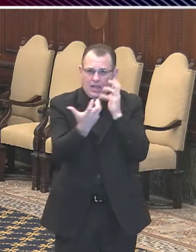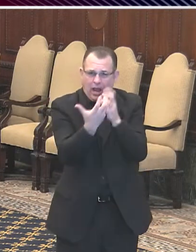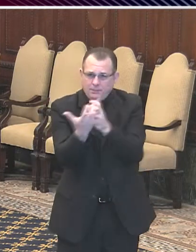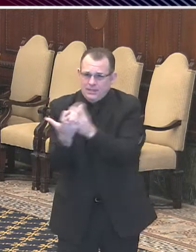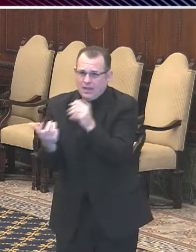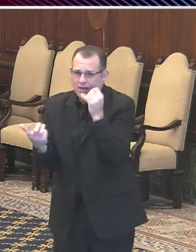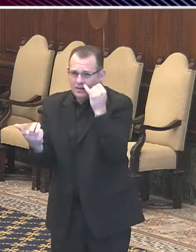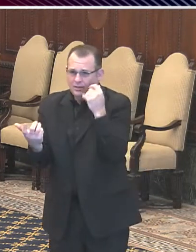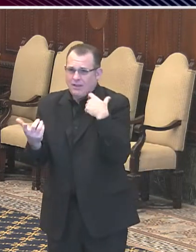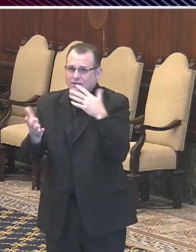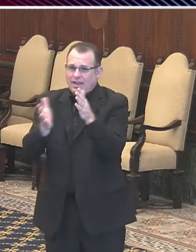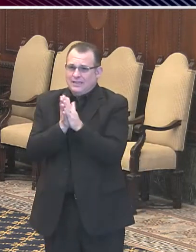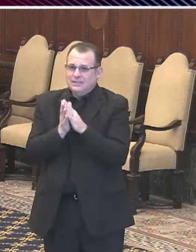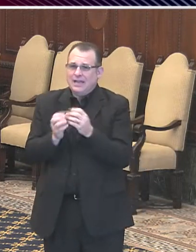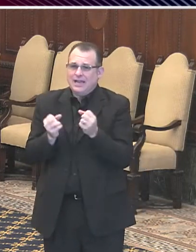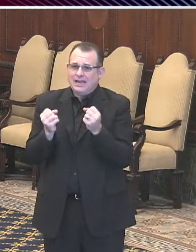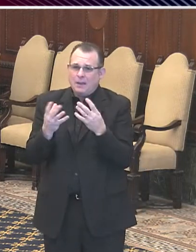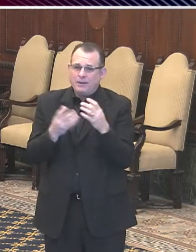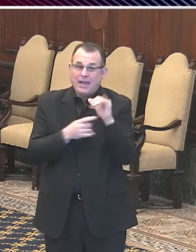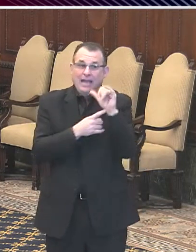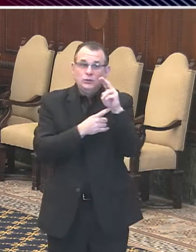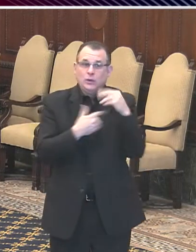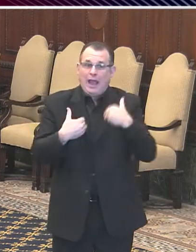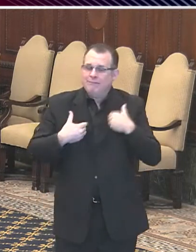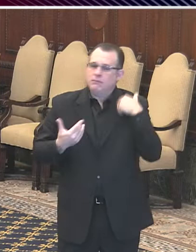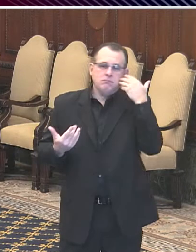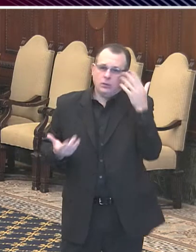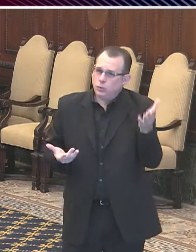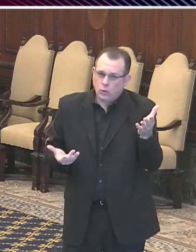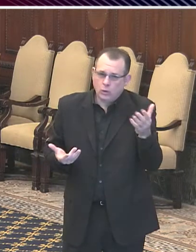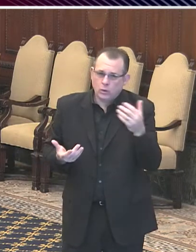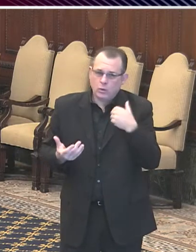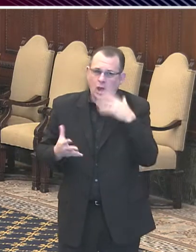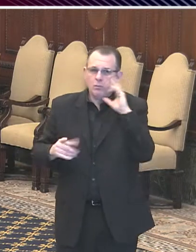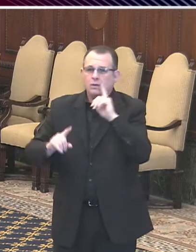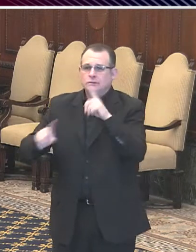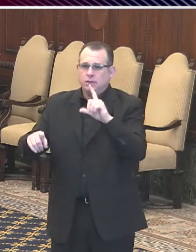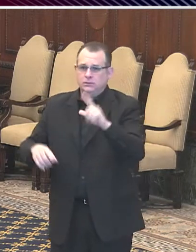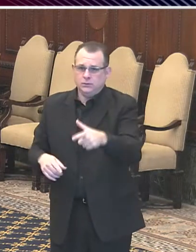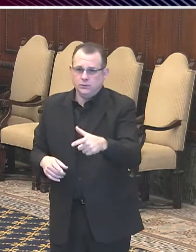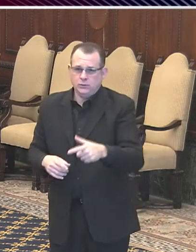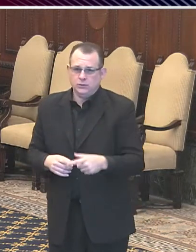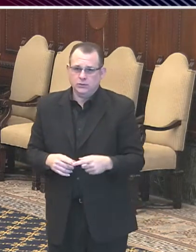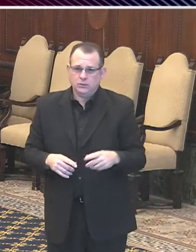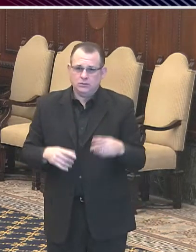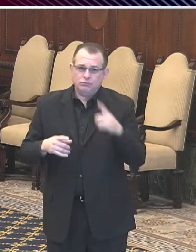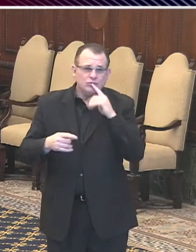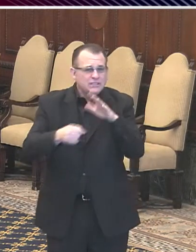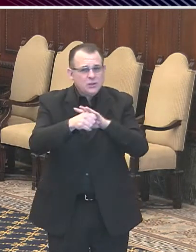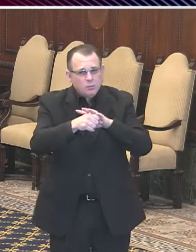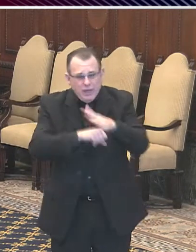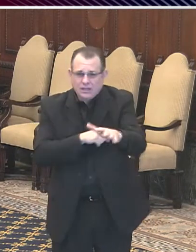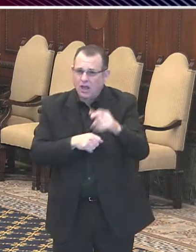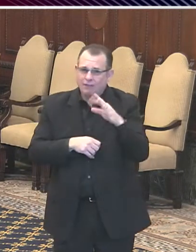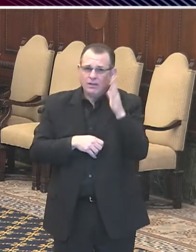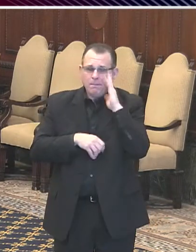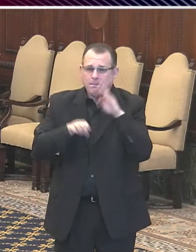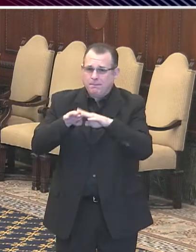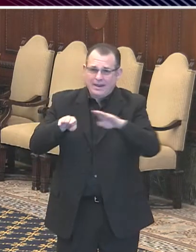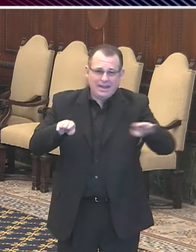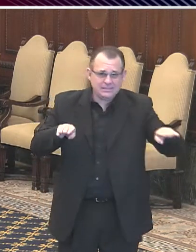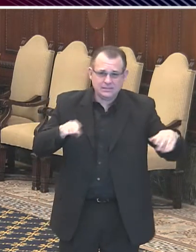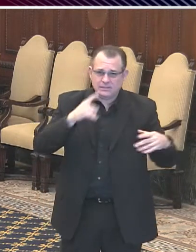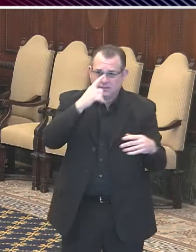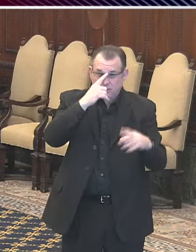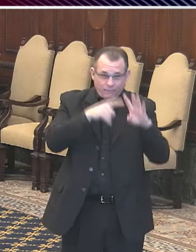for you yet, but I'm going to try to get that and hopefully be able to report that in the future. There's still plenty of medical beds that are available, about 40%, and